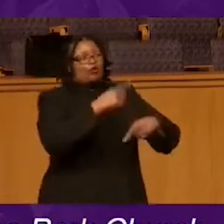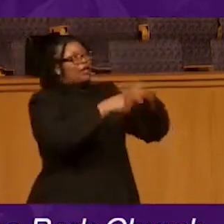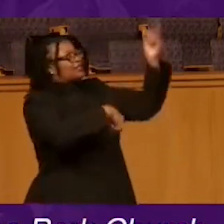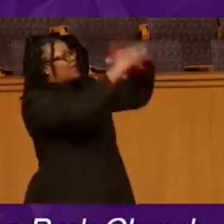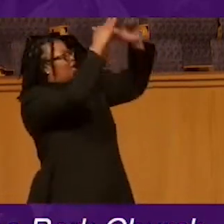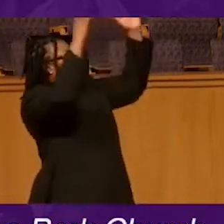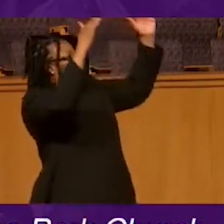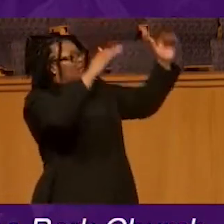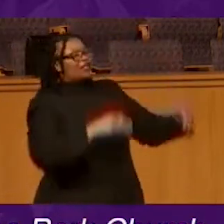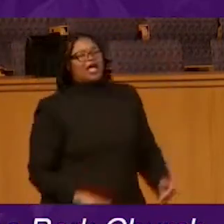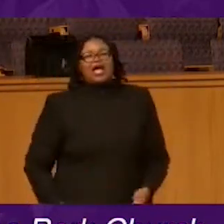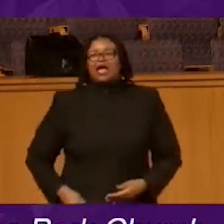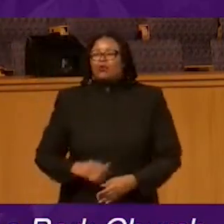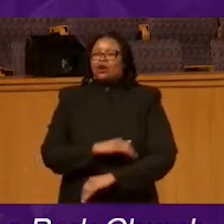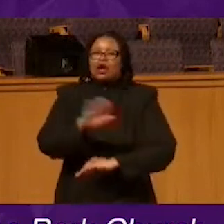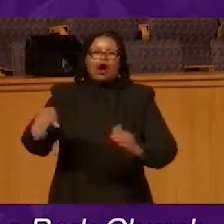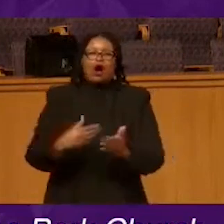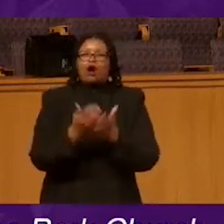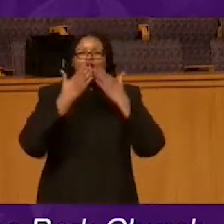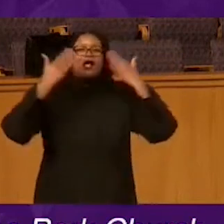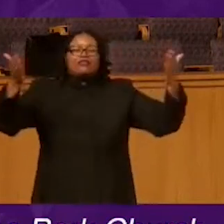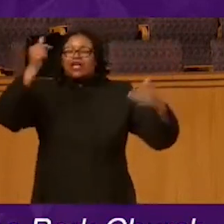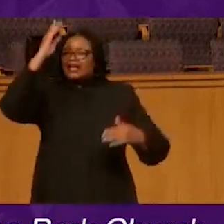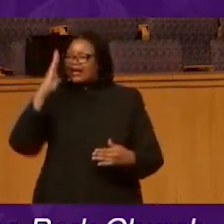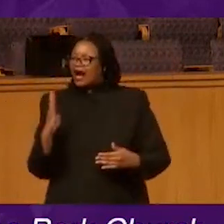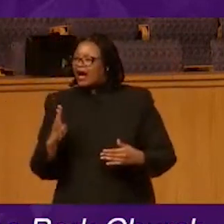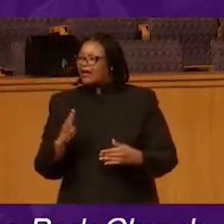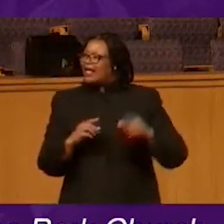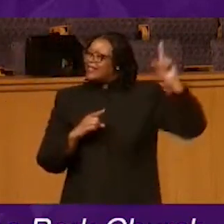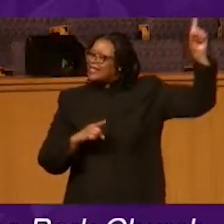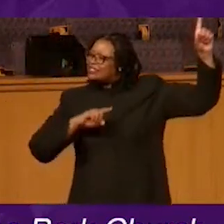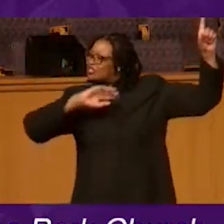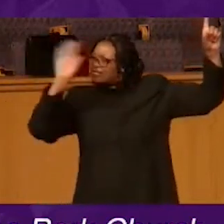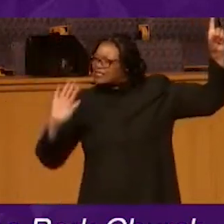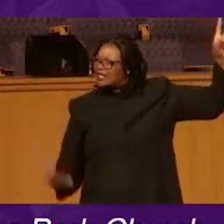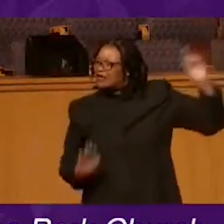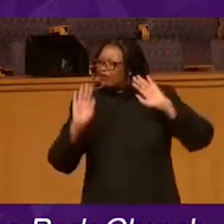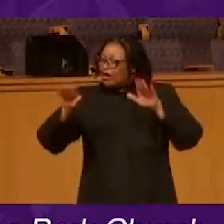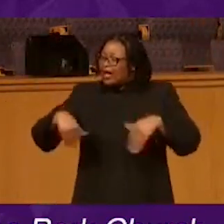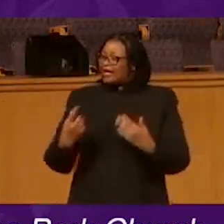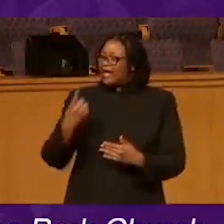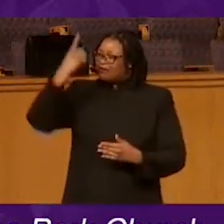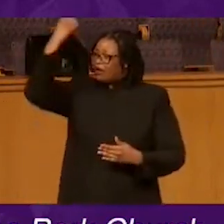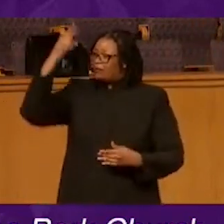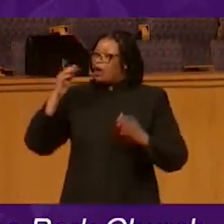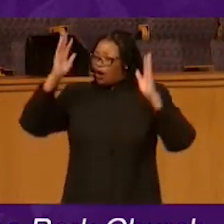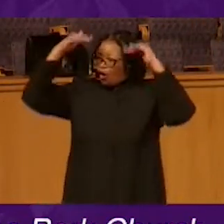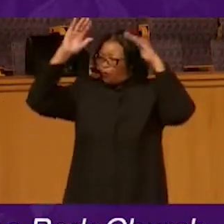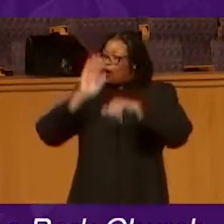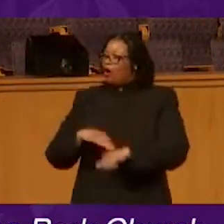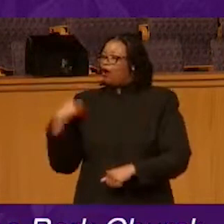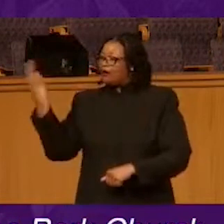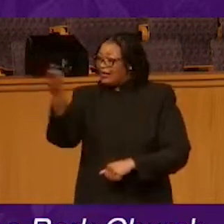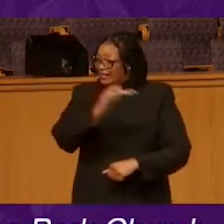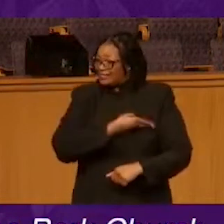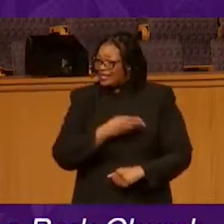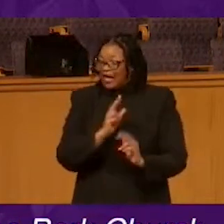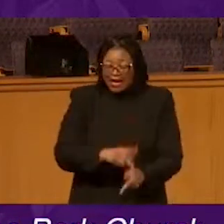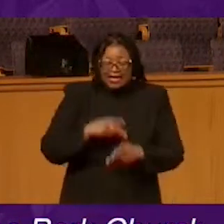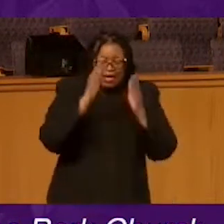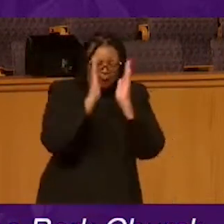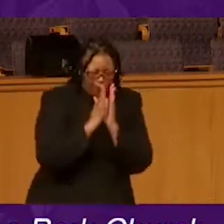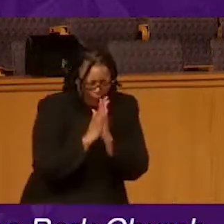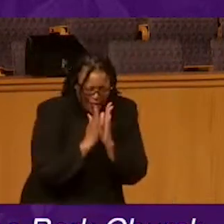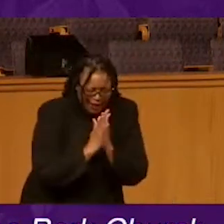well might we all thank God that he never gave up hope. He never gave up hope on us, but he kept on praying